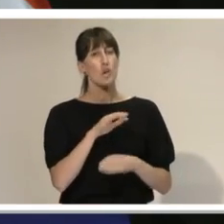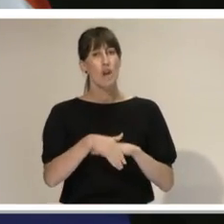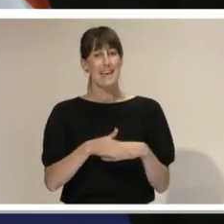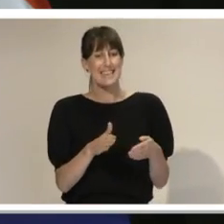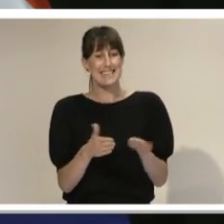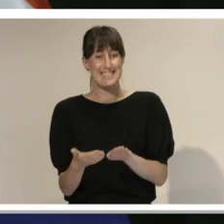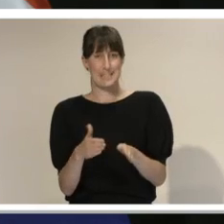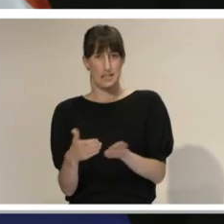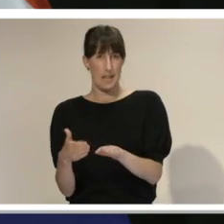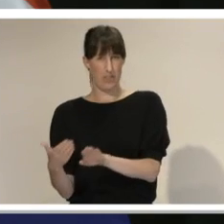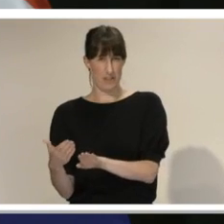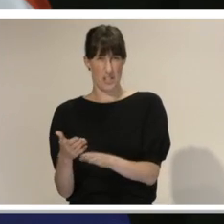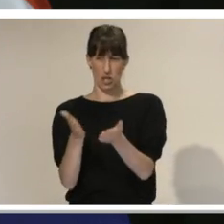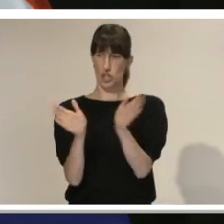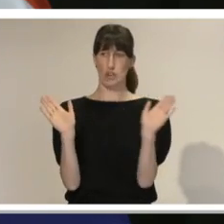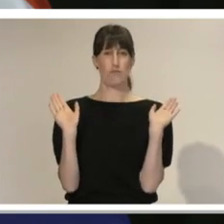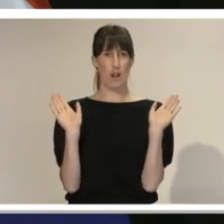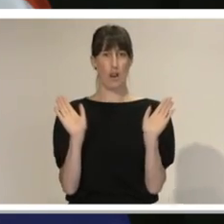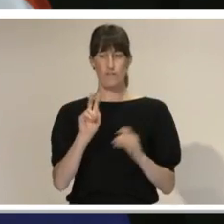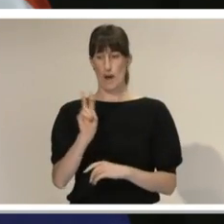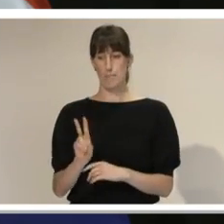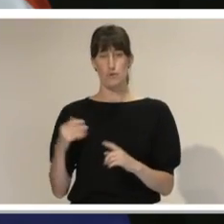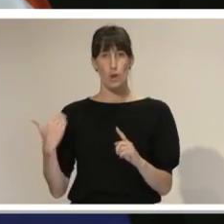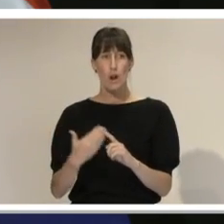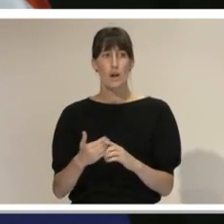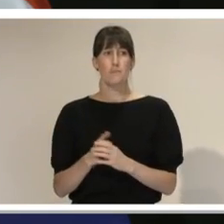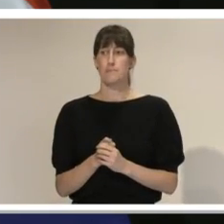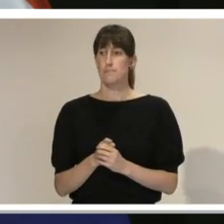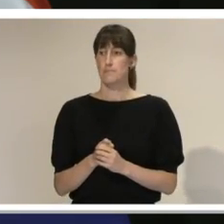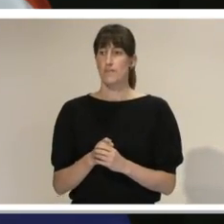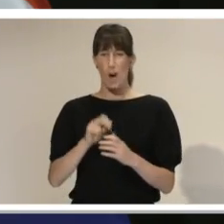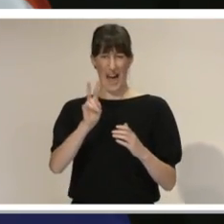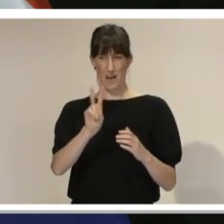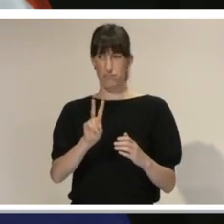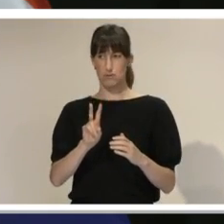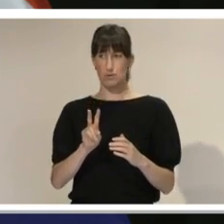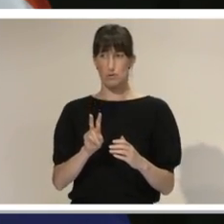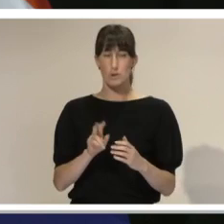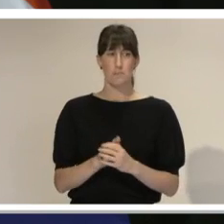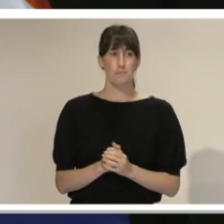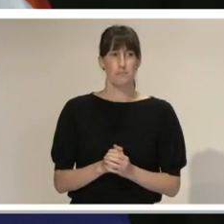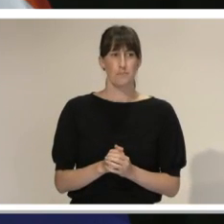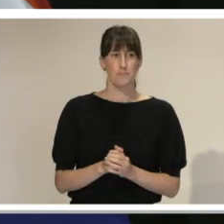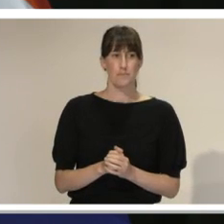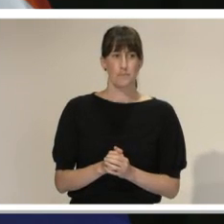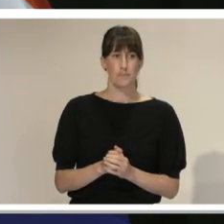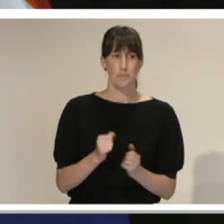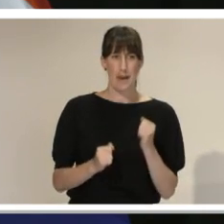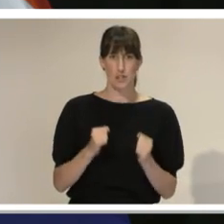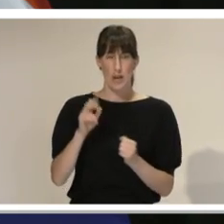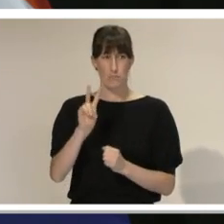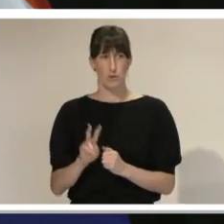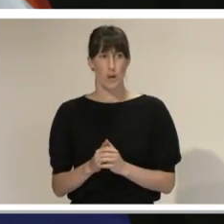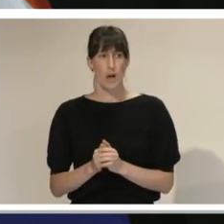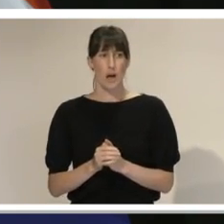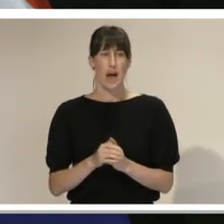studies of overseas hotspots for COVID where overall mortality spiked a lot more than actually reported cases. I'm not saying it necessarily happened in